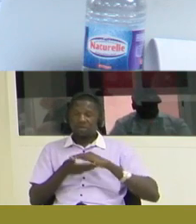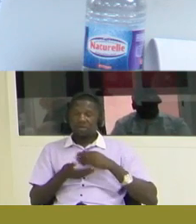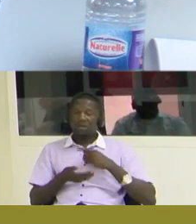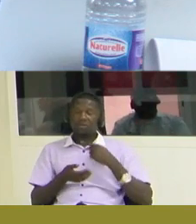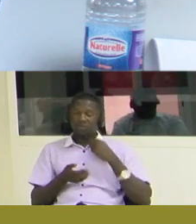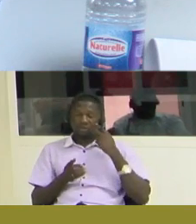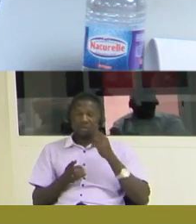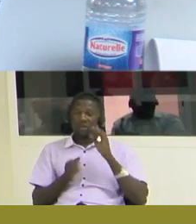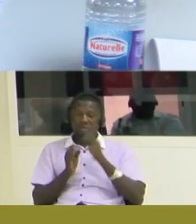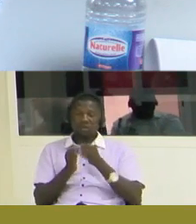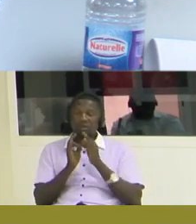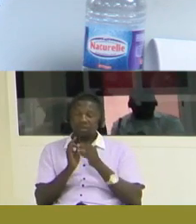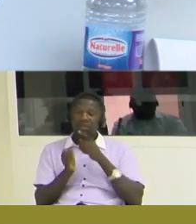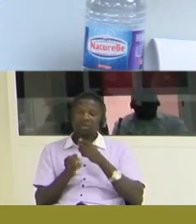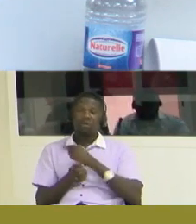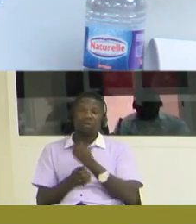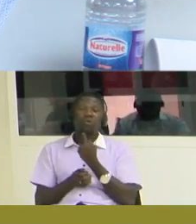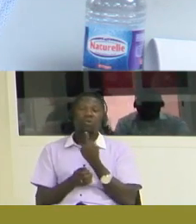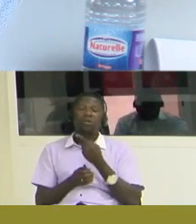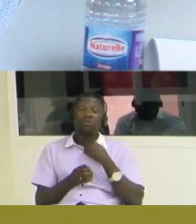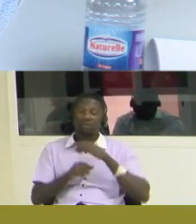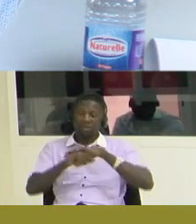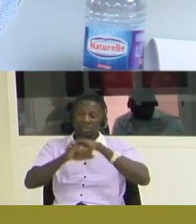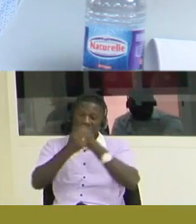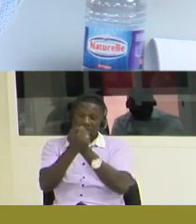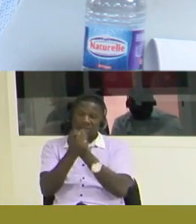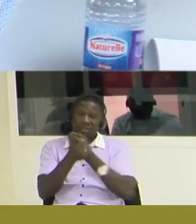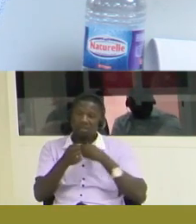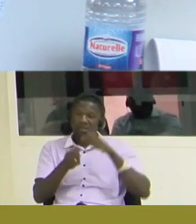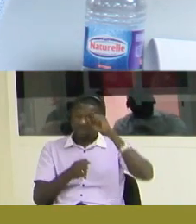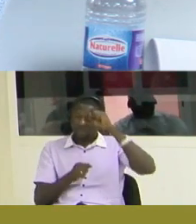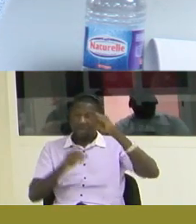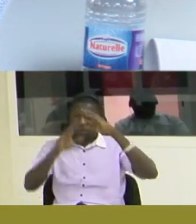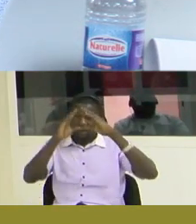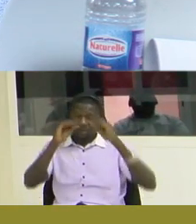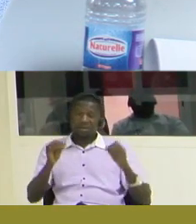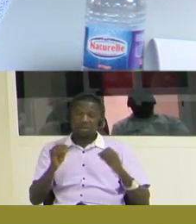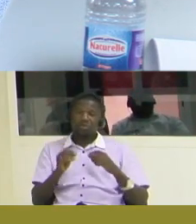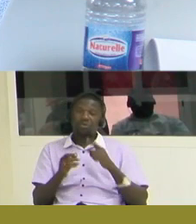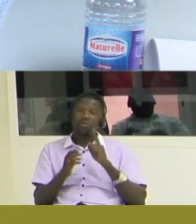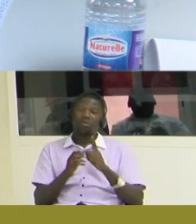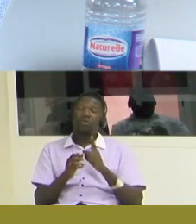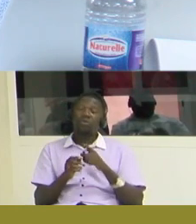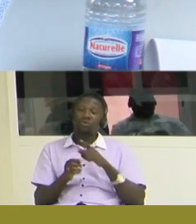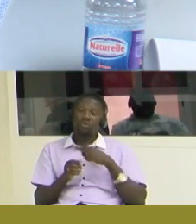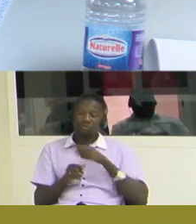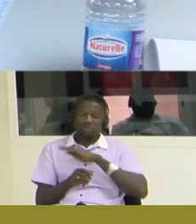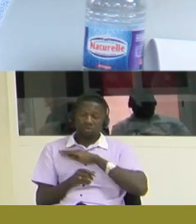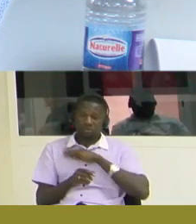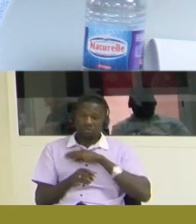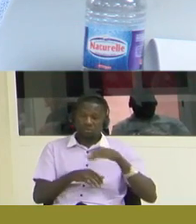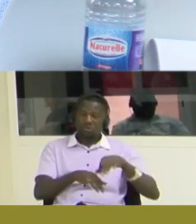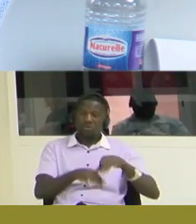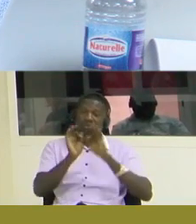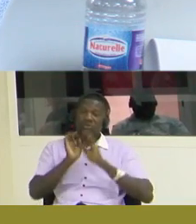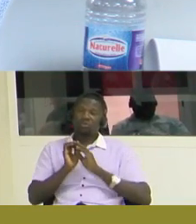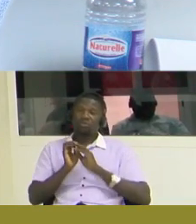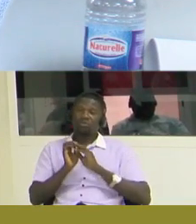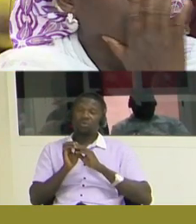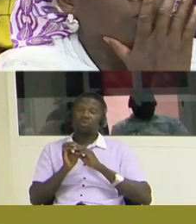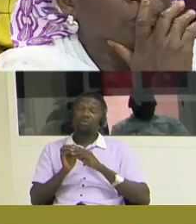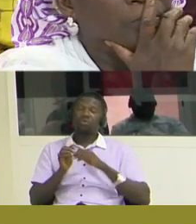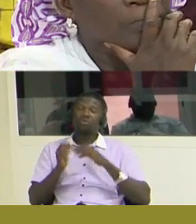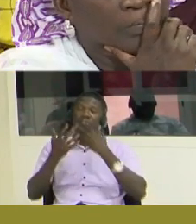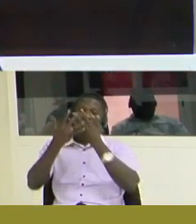Solley at state house but you also took him to Malta no